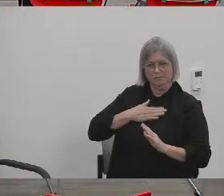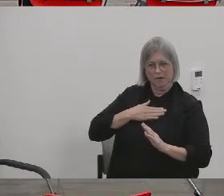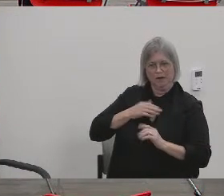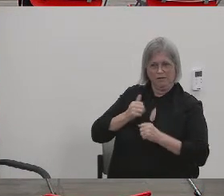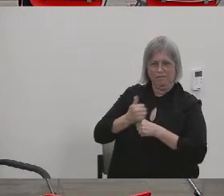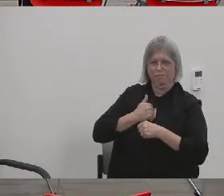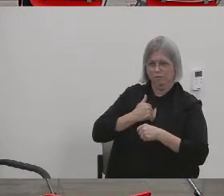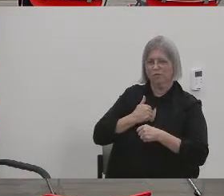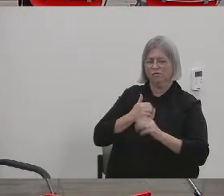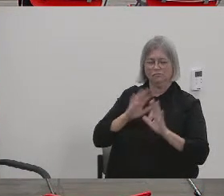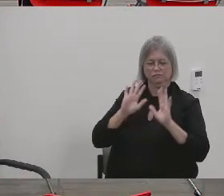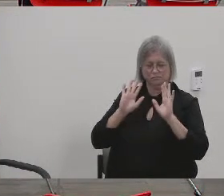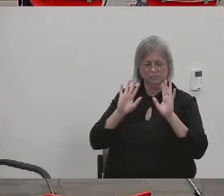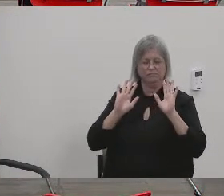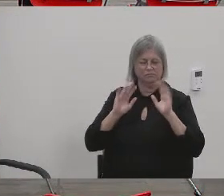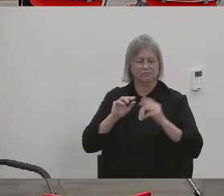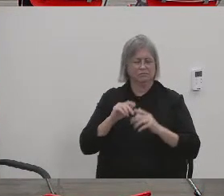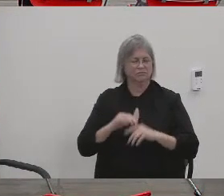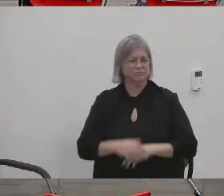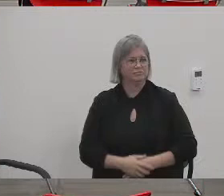That's funny.